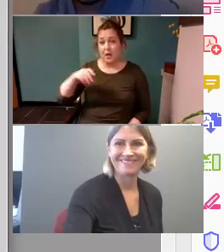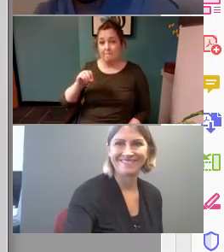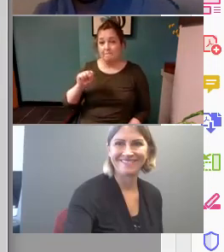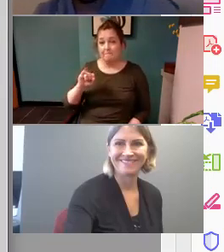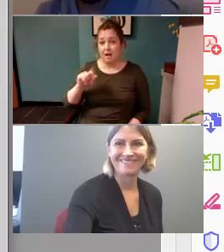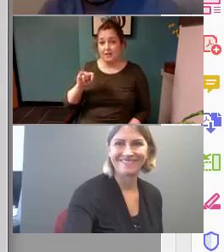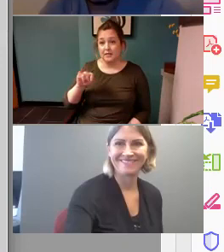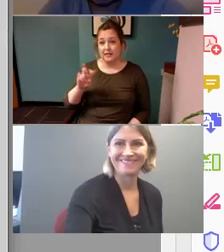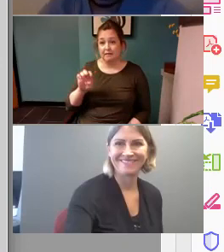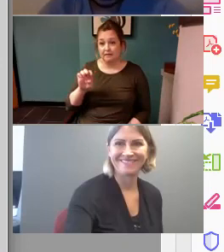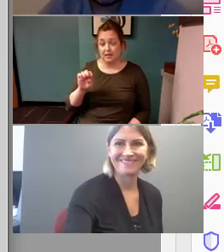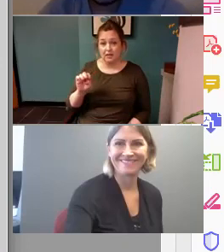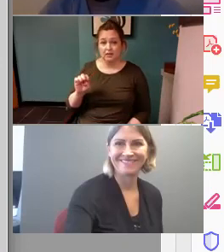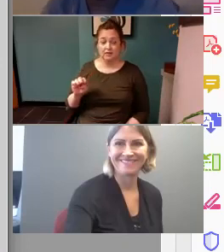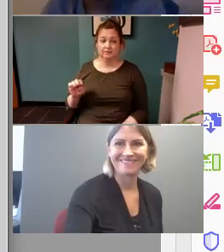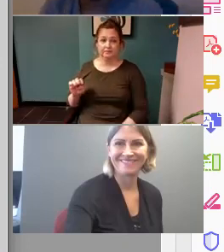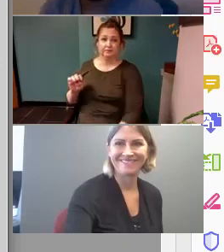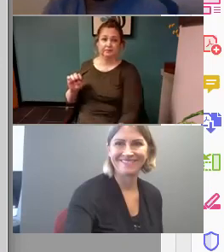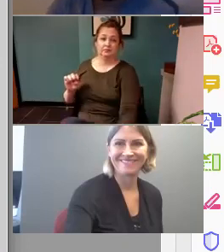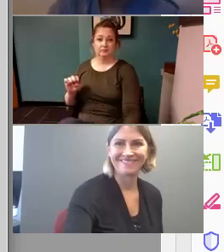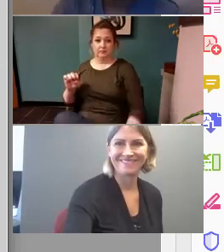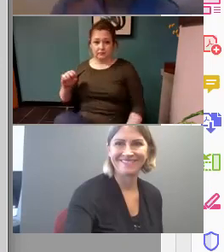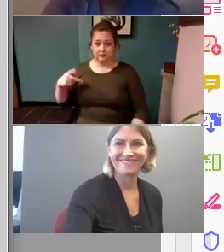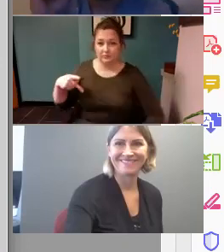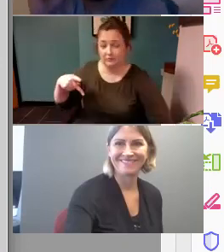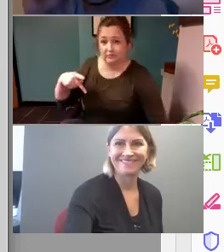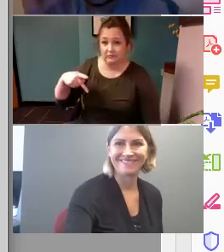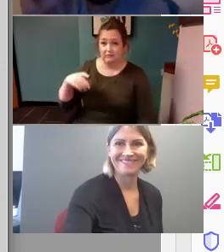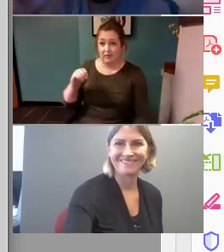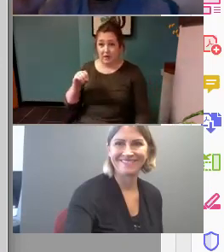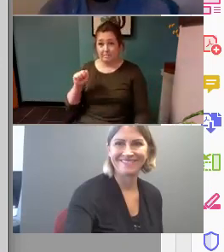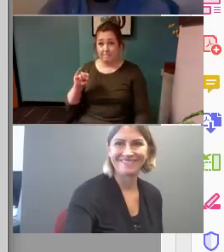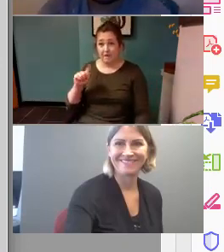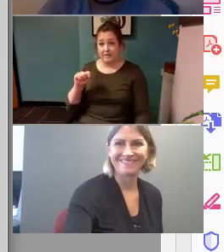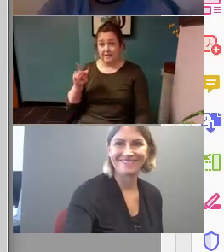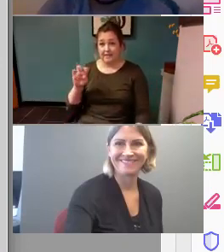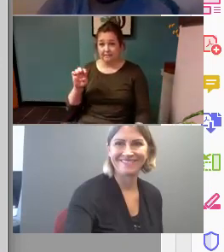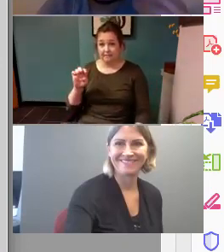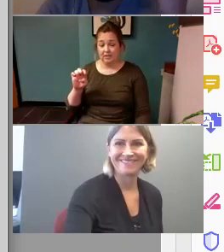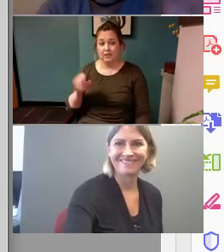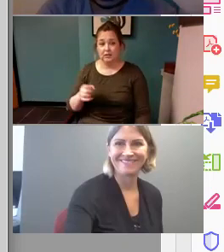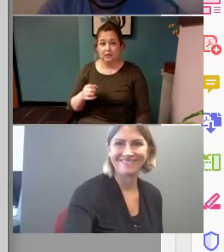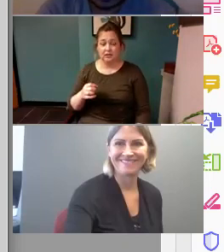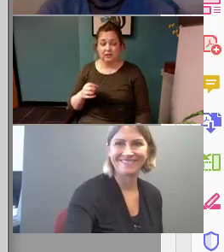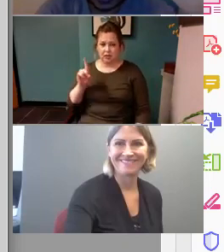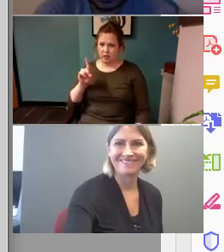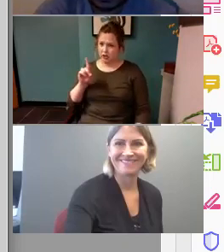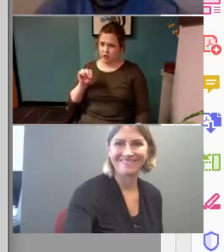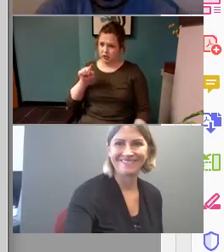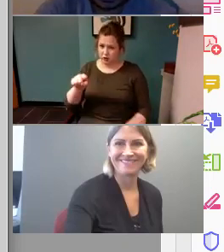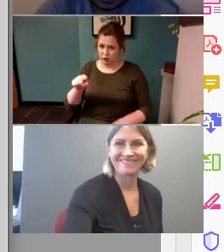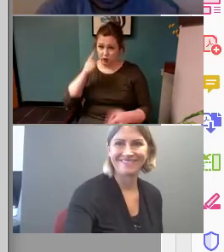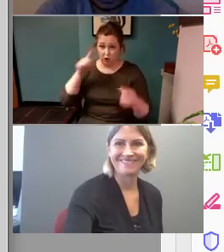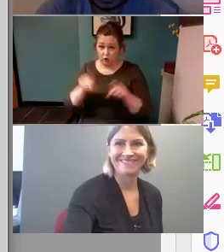let's say that this particular equation was positive. If this was positive, do you agree that T of